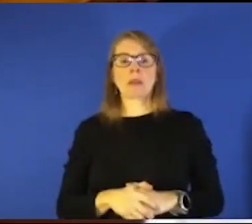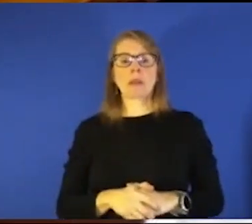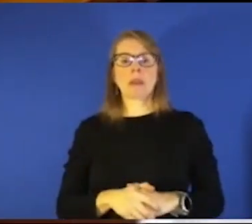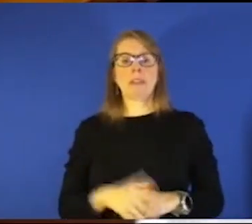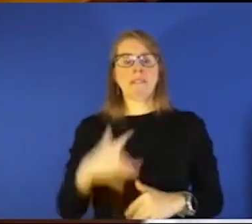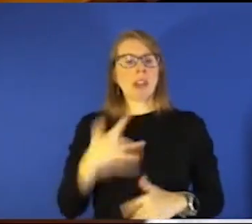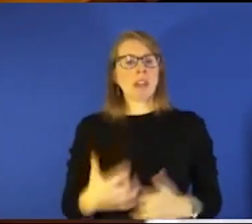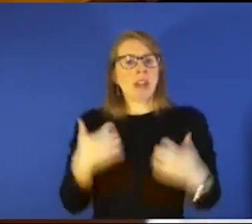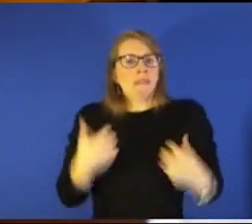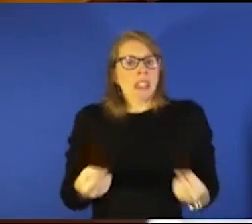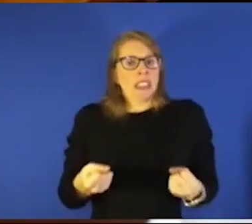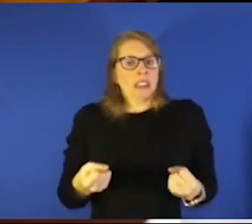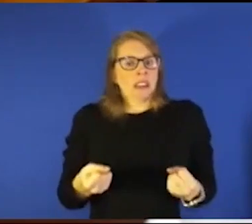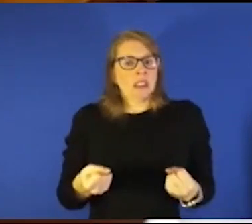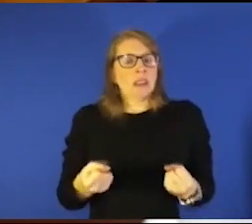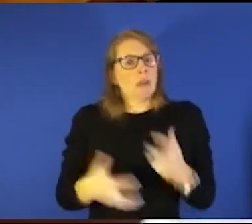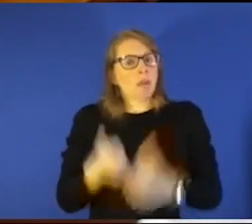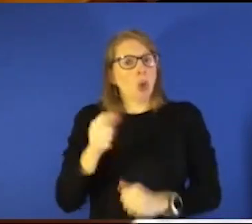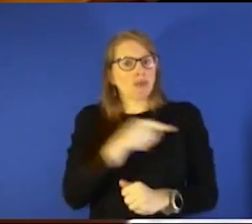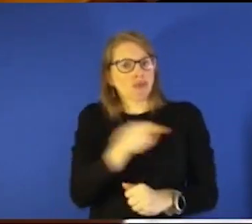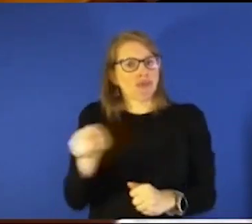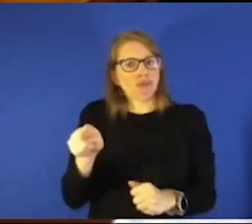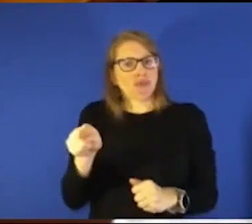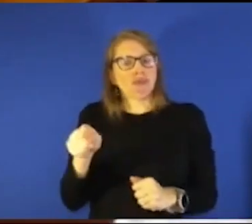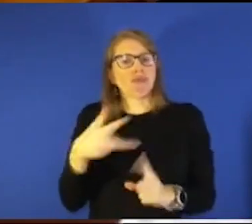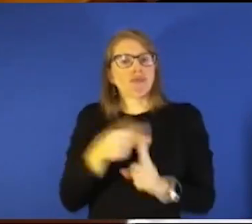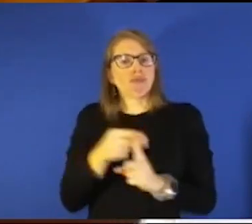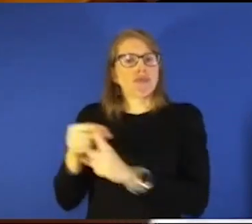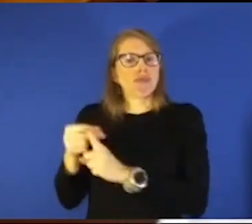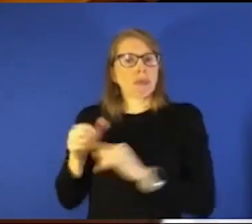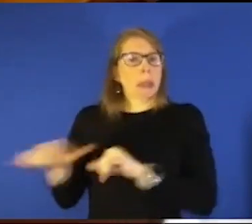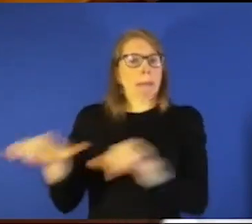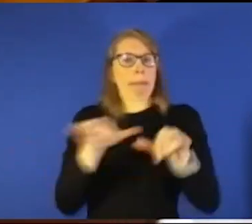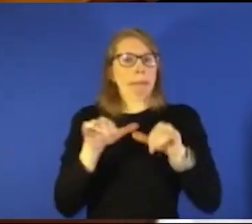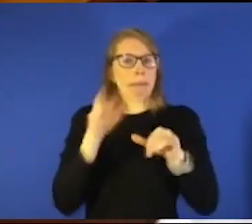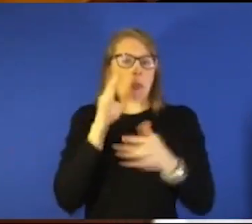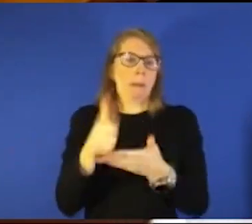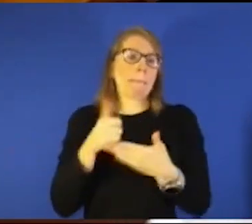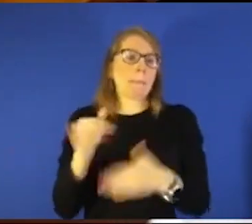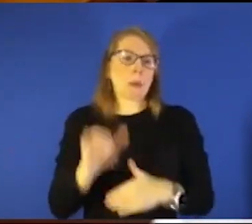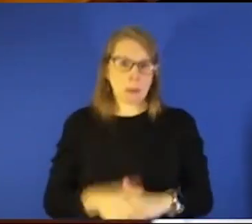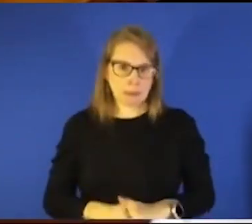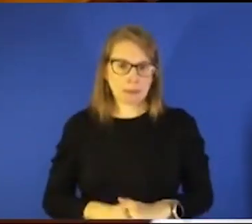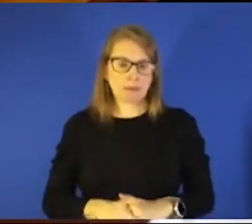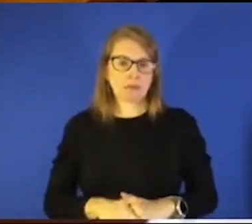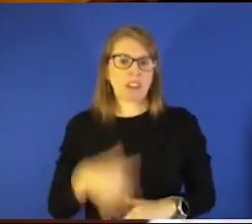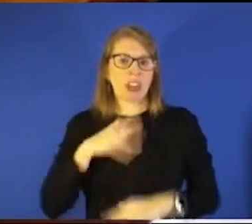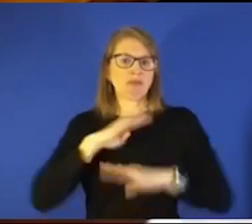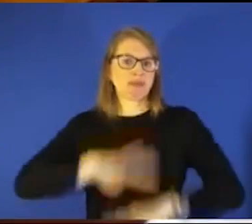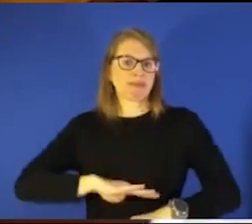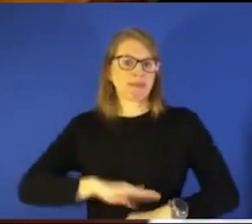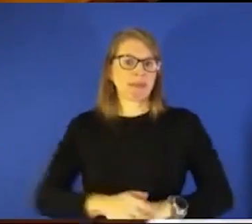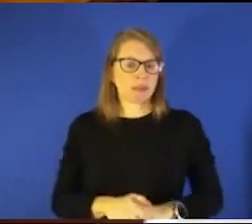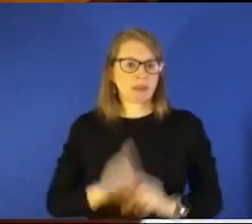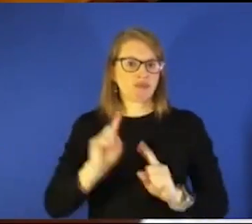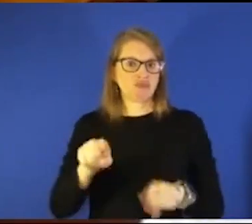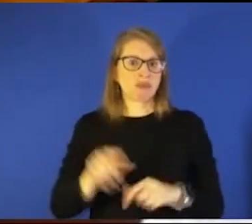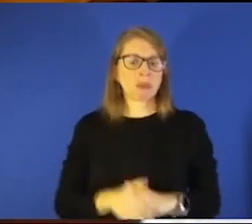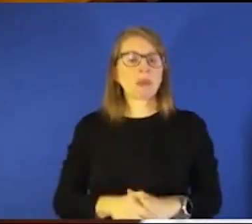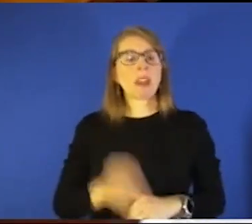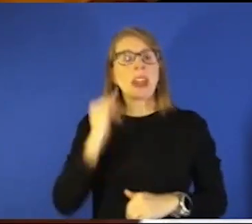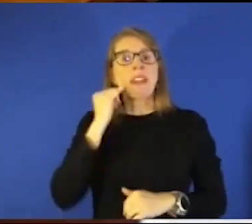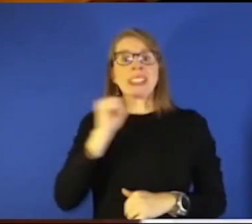confident that the vast majority are vaccinated, that would be helpful. Otherwise, I mean, you'd want to be thinking